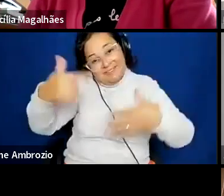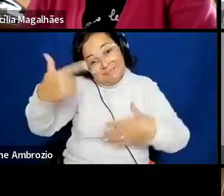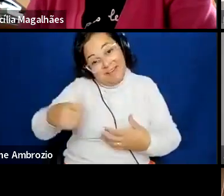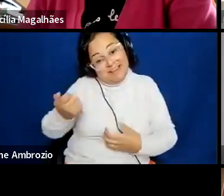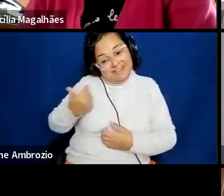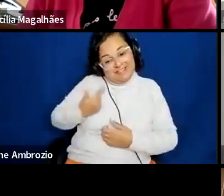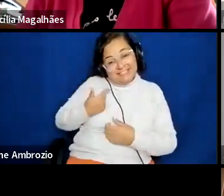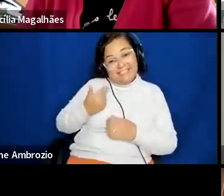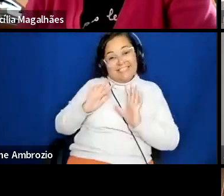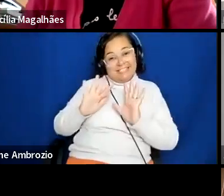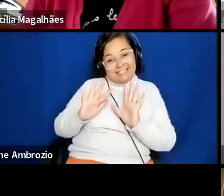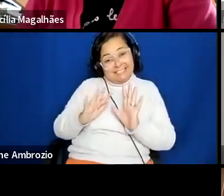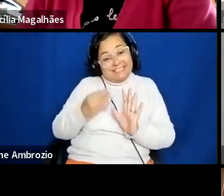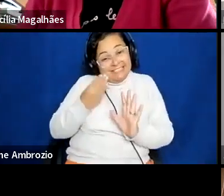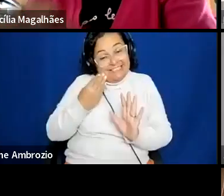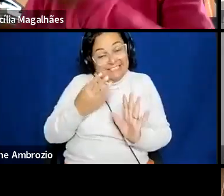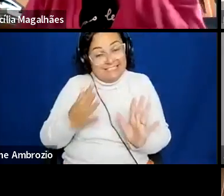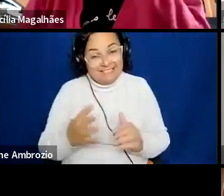Yes, indeed.